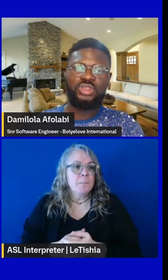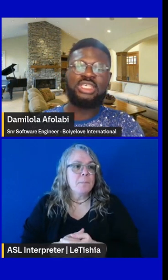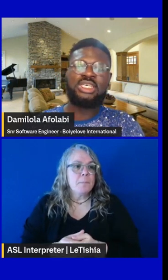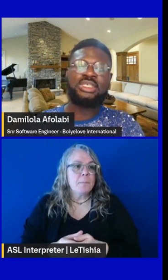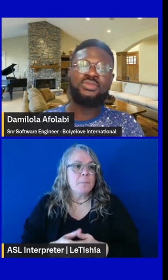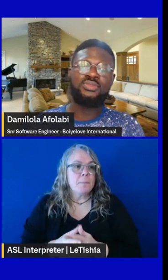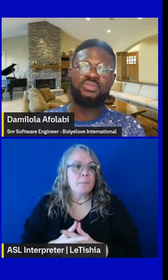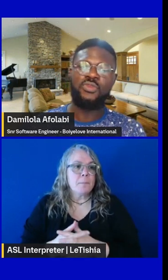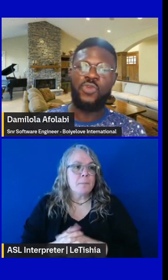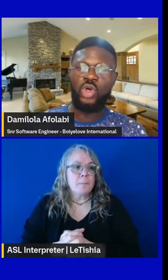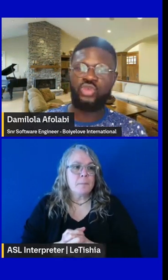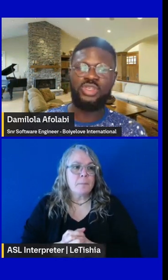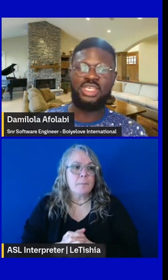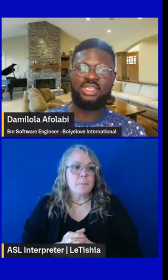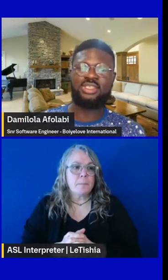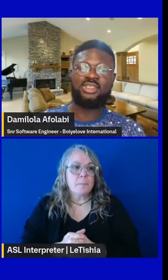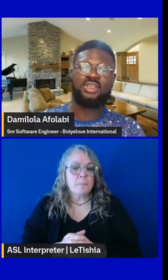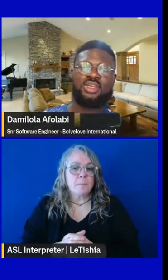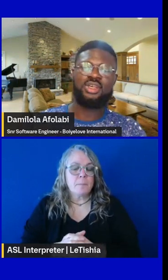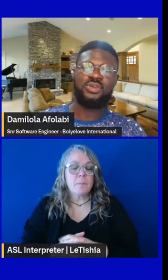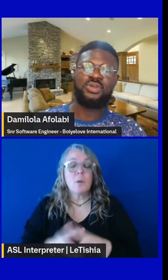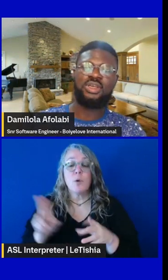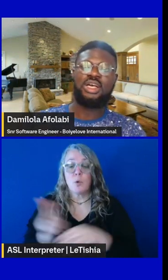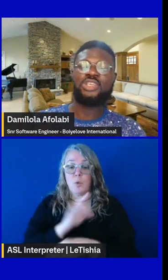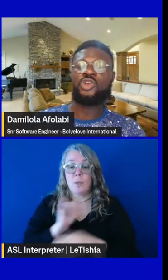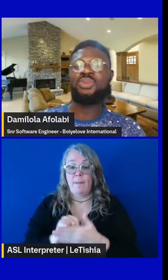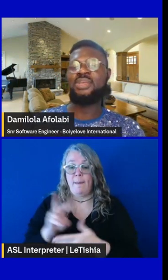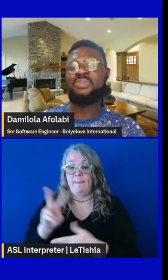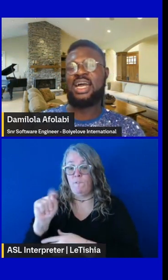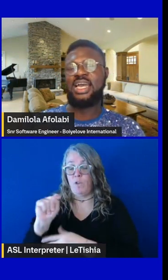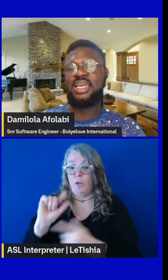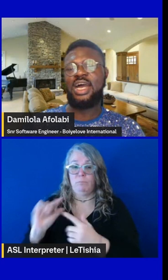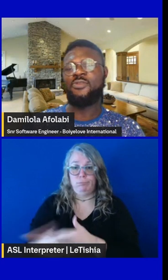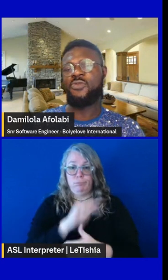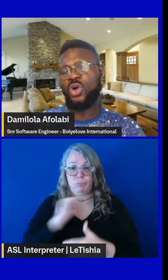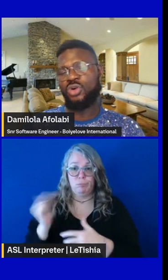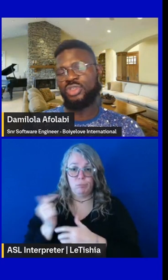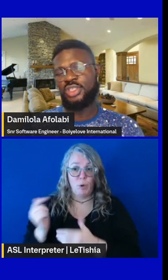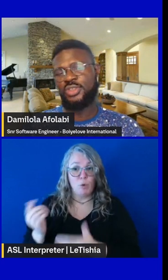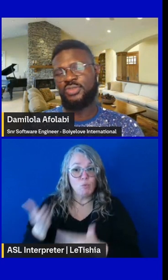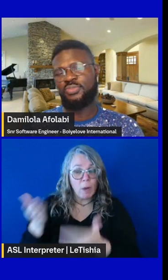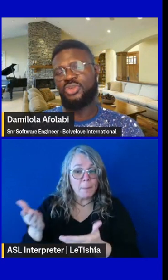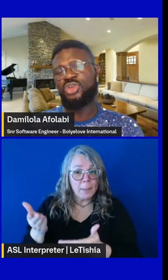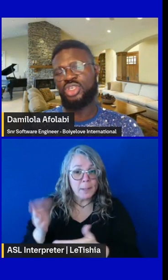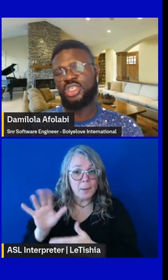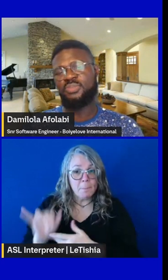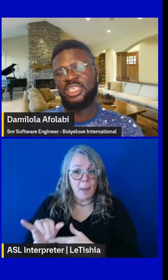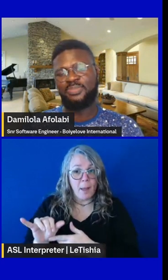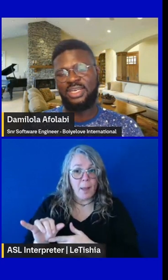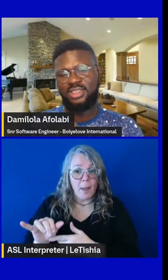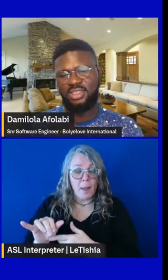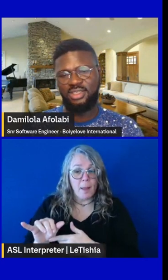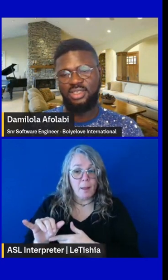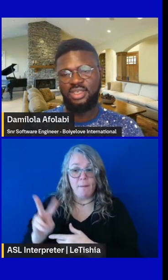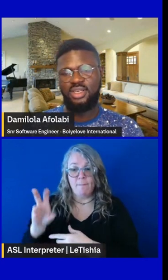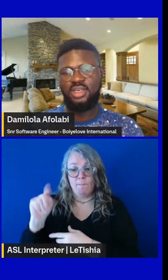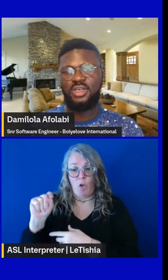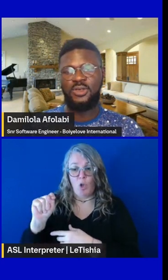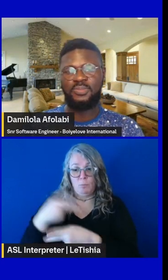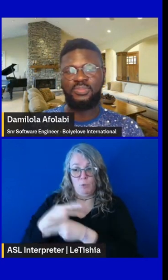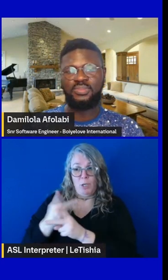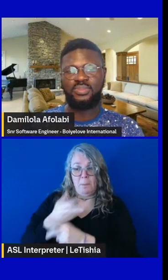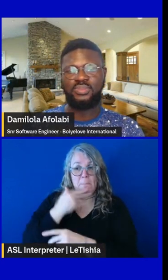So using Vault Rotate, as recommended by Vault's production best practices,